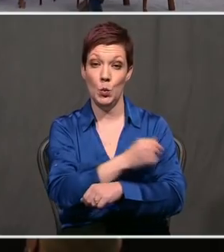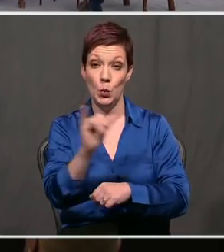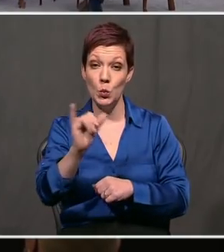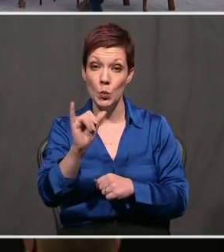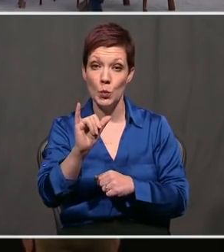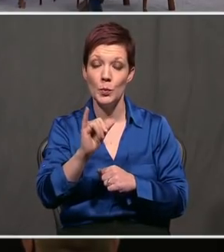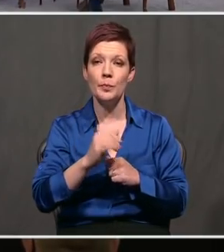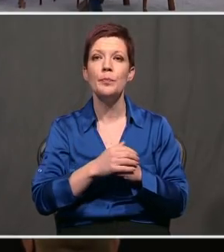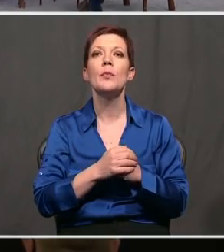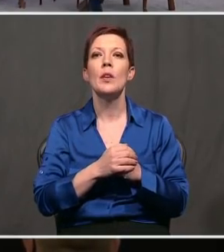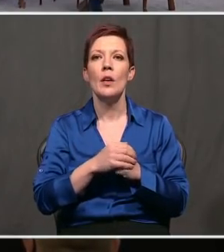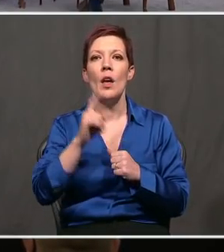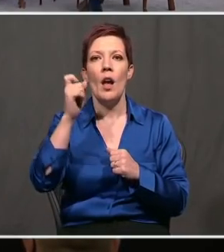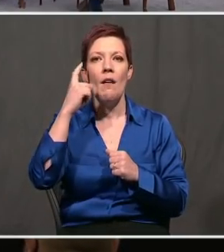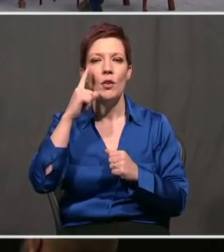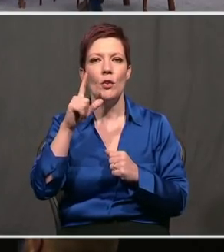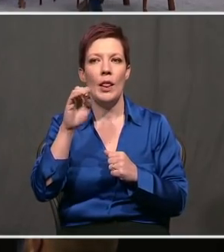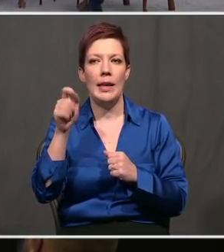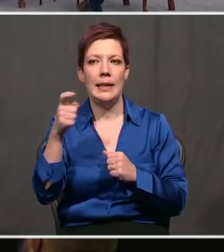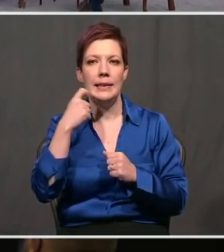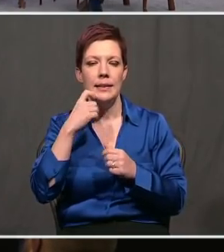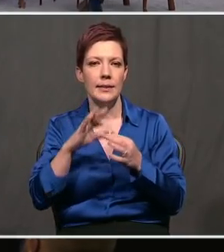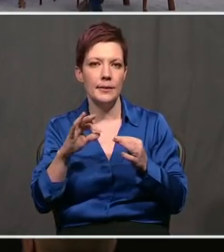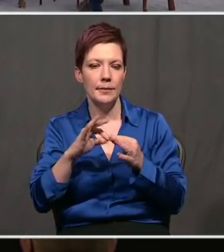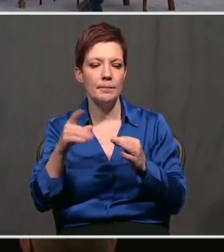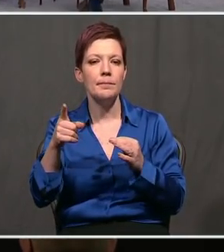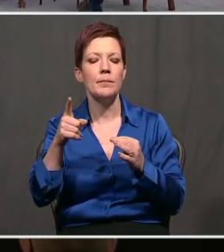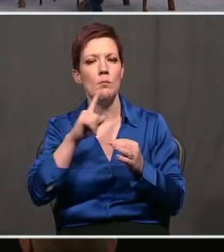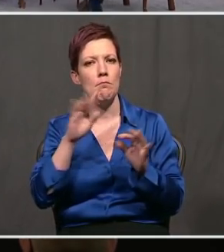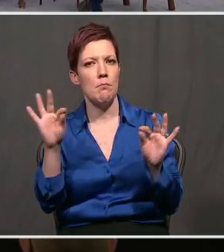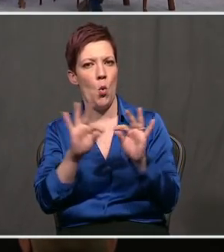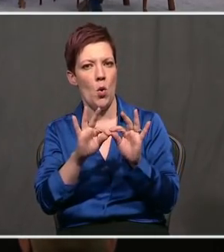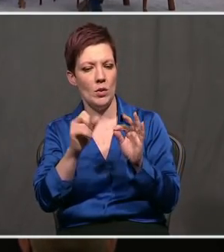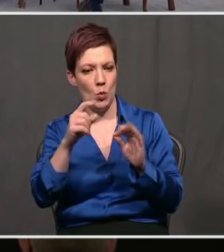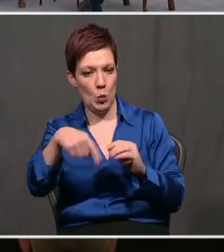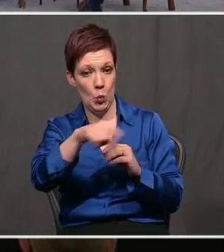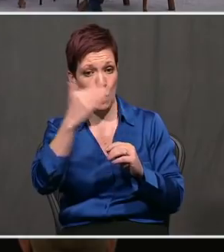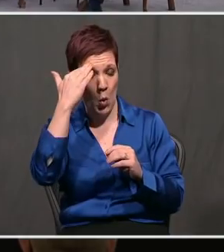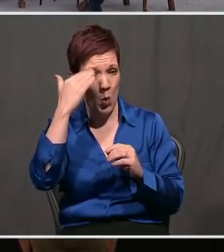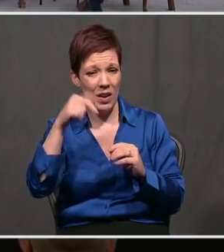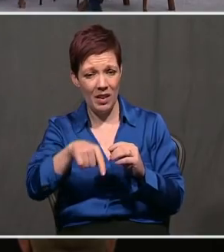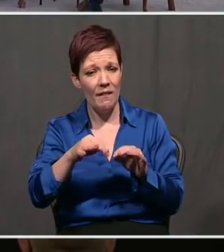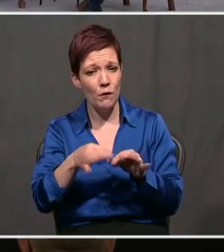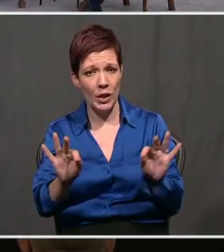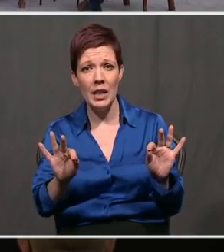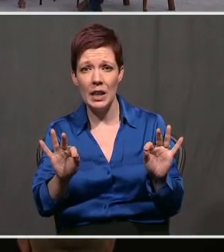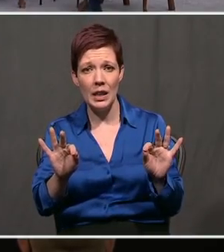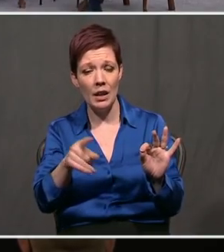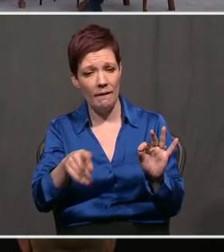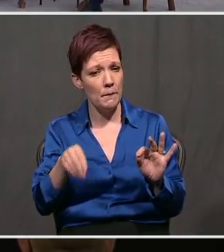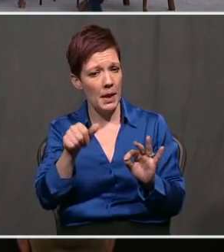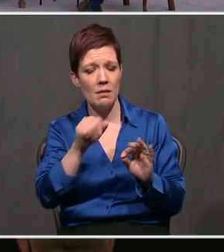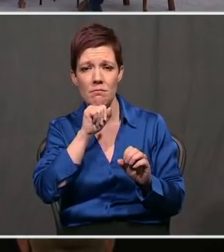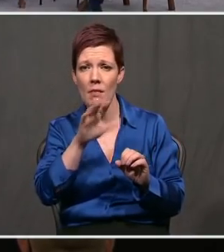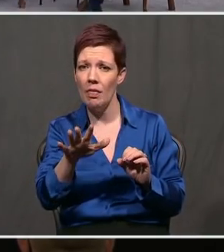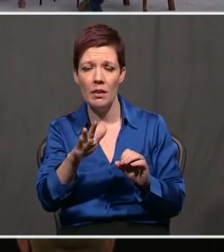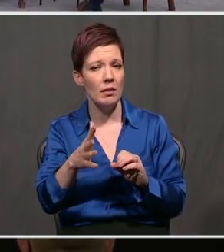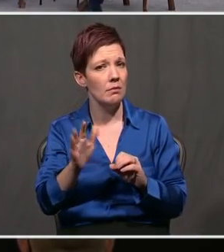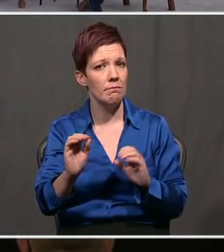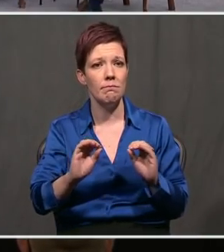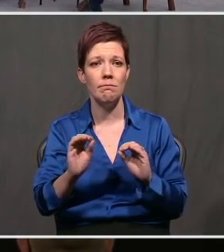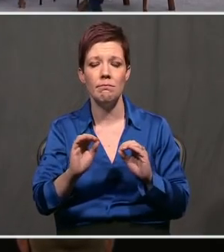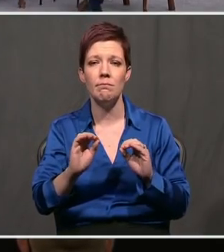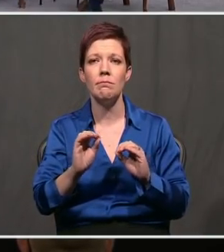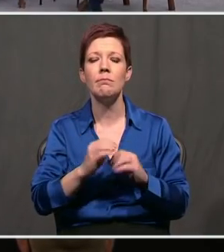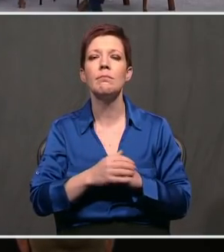that Governor Lee pointed out, and that is the importance that they know that these vaccines are free. It's not going to come with any money in your pocket, thanks in